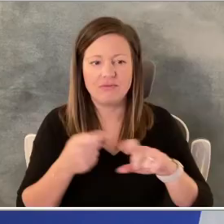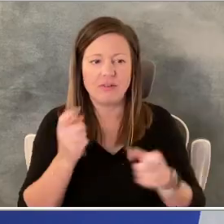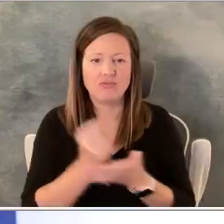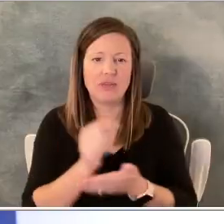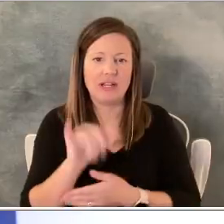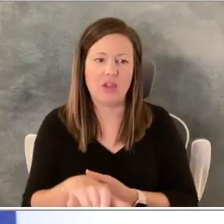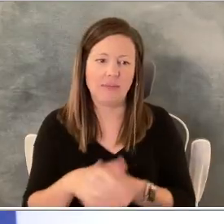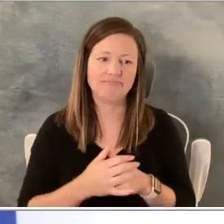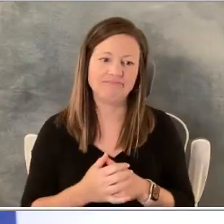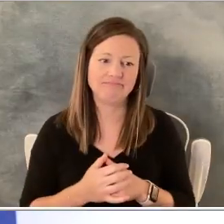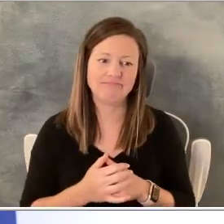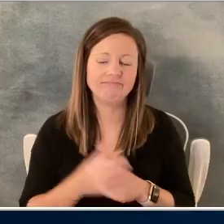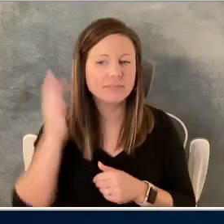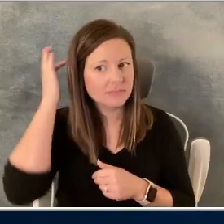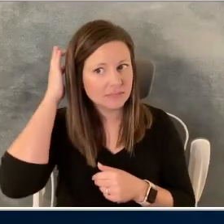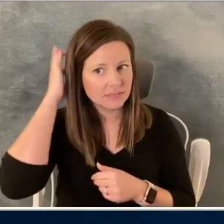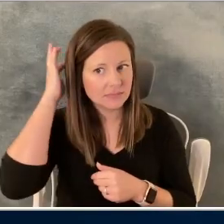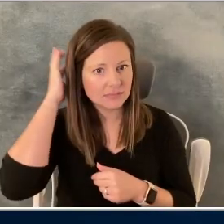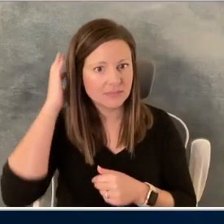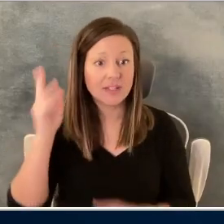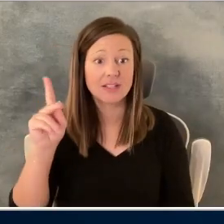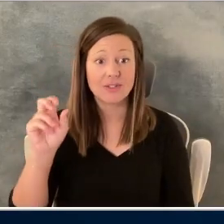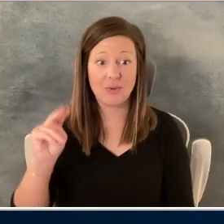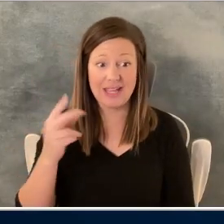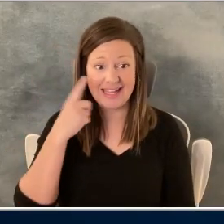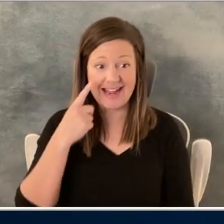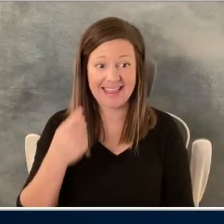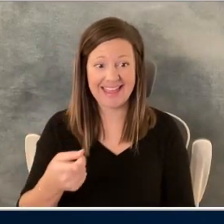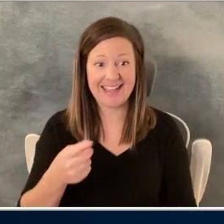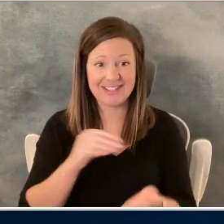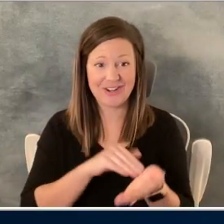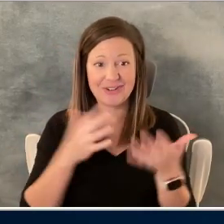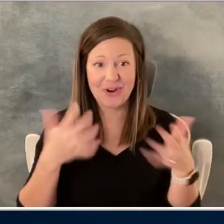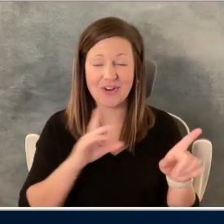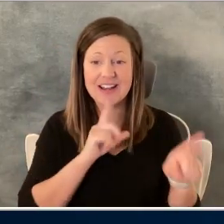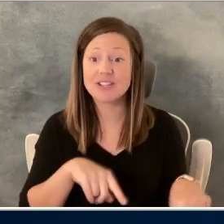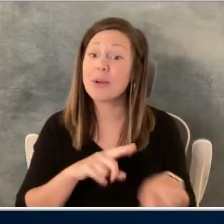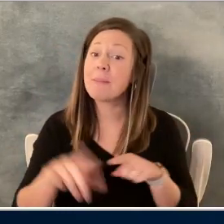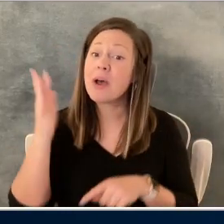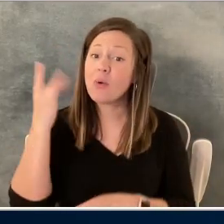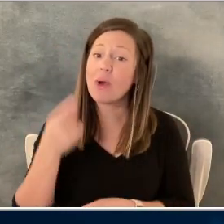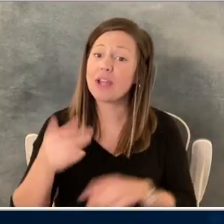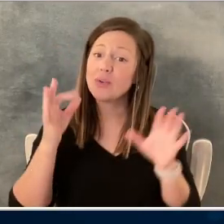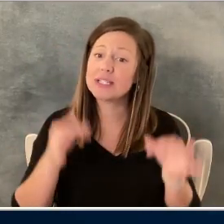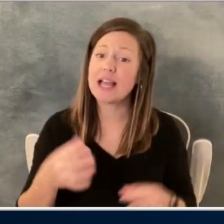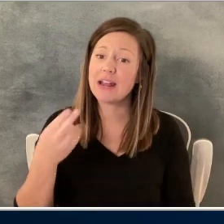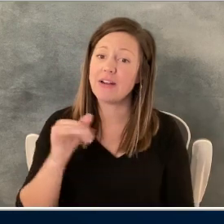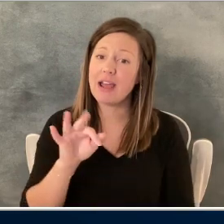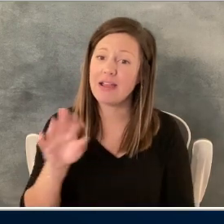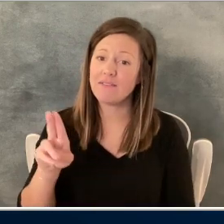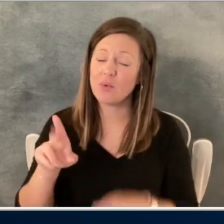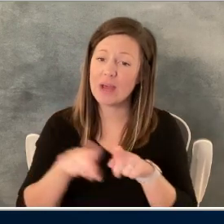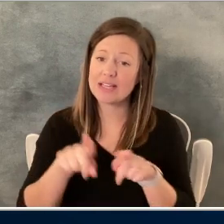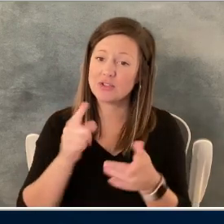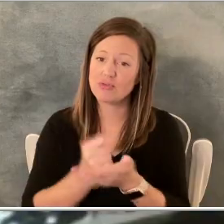erections. Ken, I think Dr. Parker just answered this question, but why did you decide on HIFU as the treatment, and how did you know that was right for